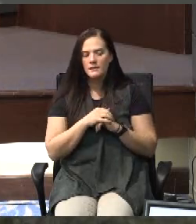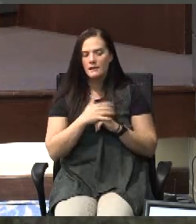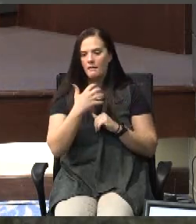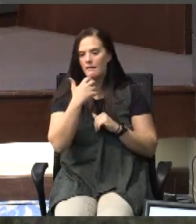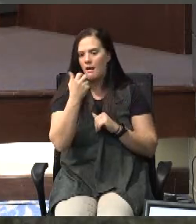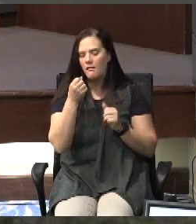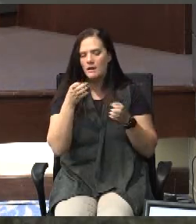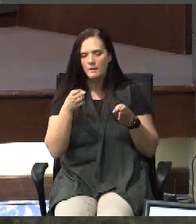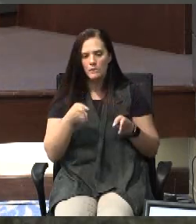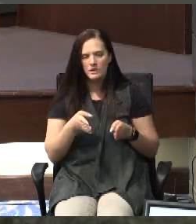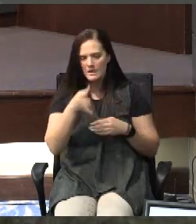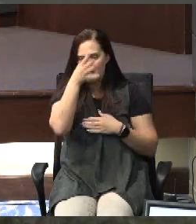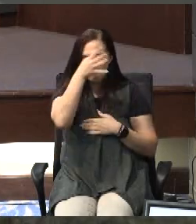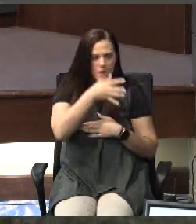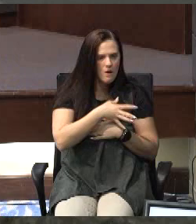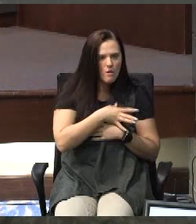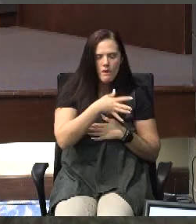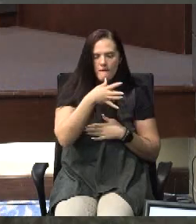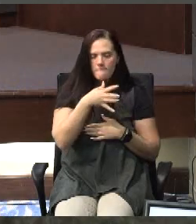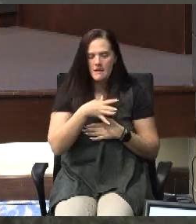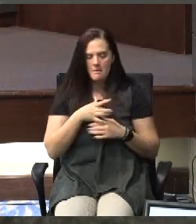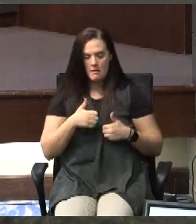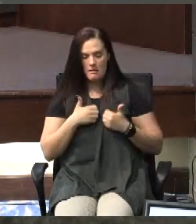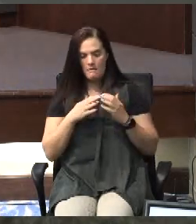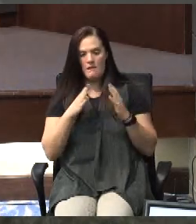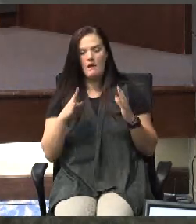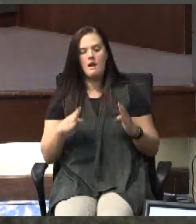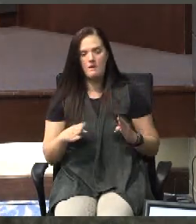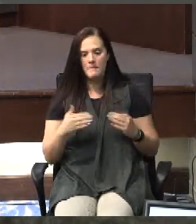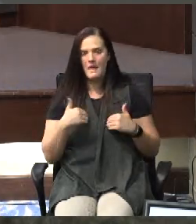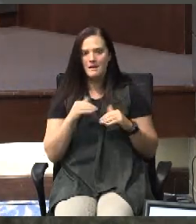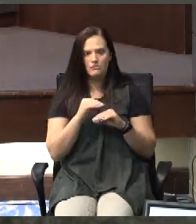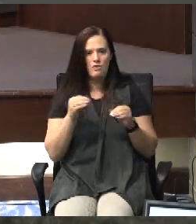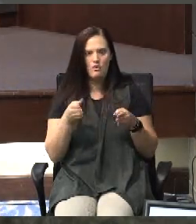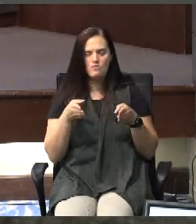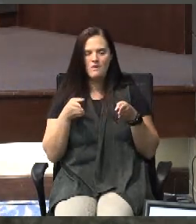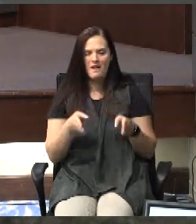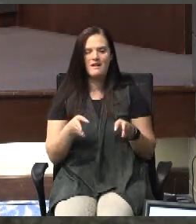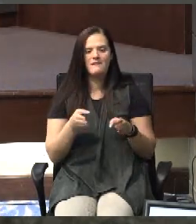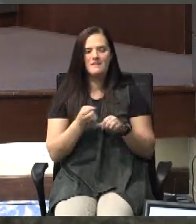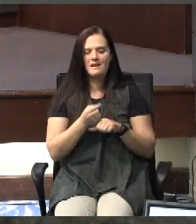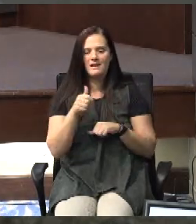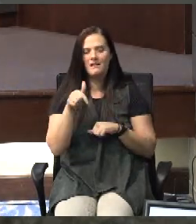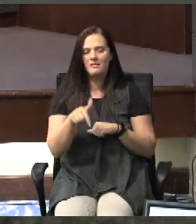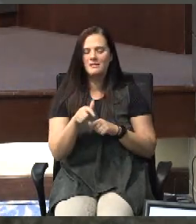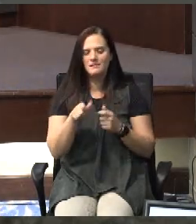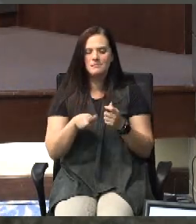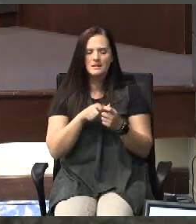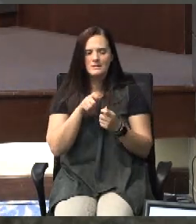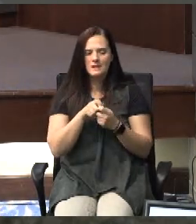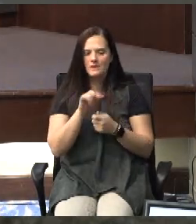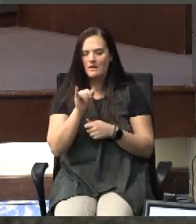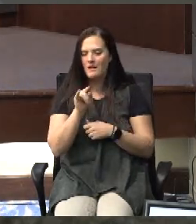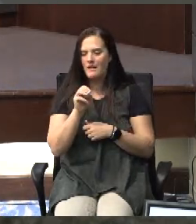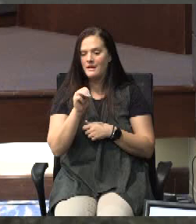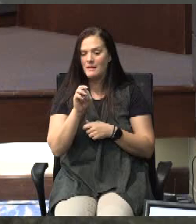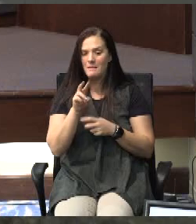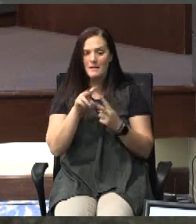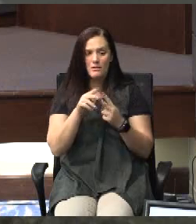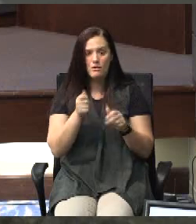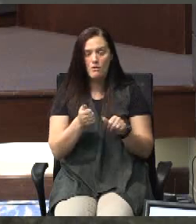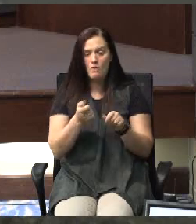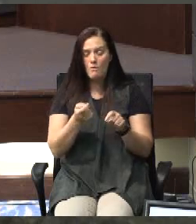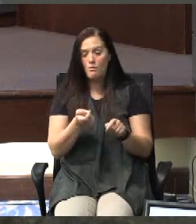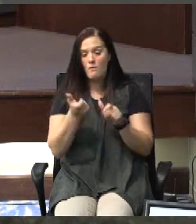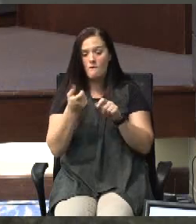elderly person, male or female, living in a house that has no way of getting this particular item either off their